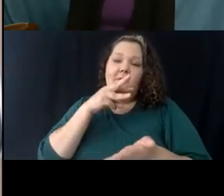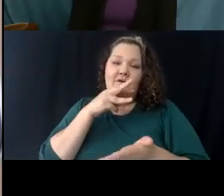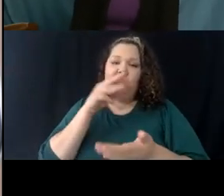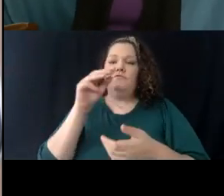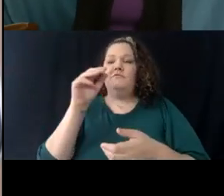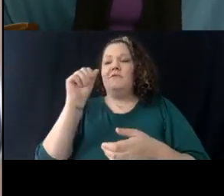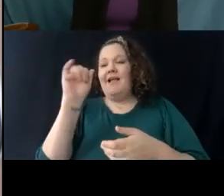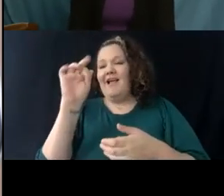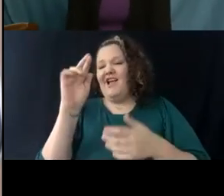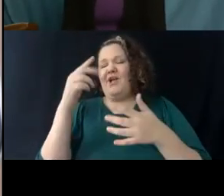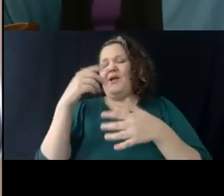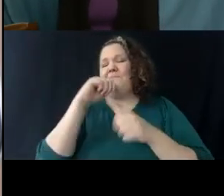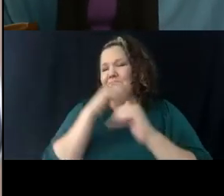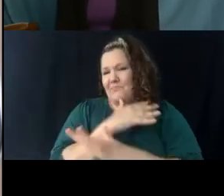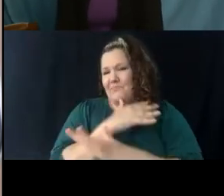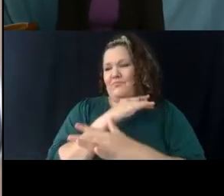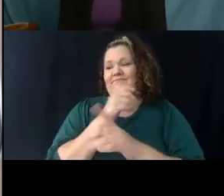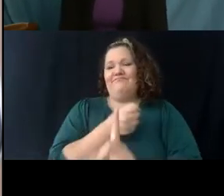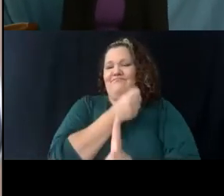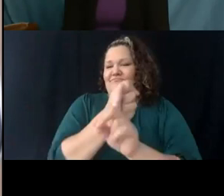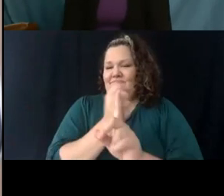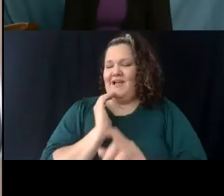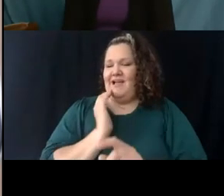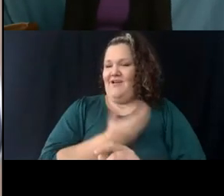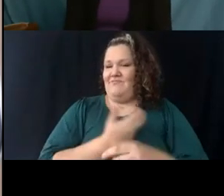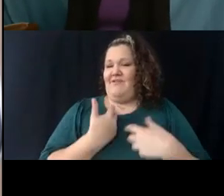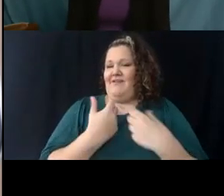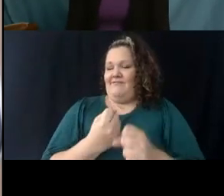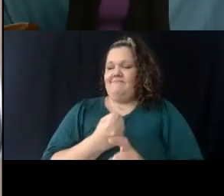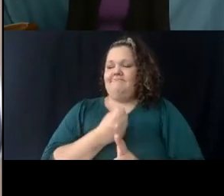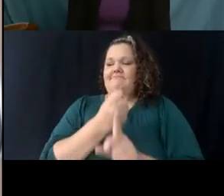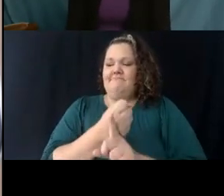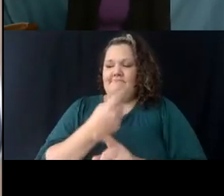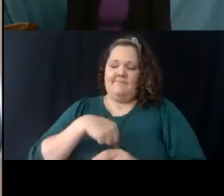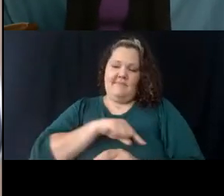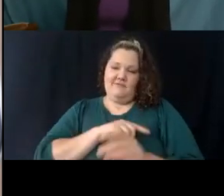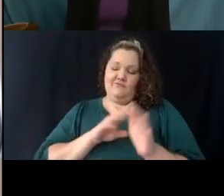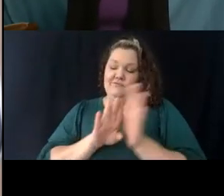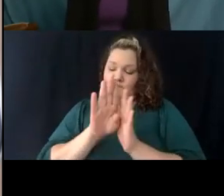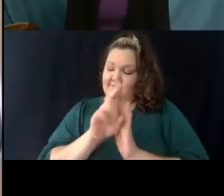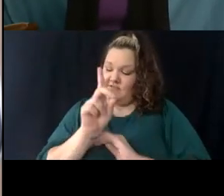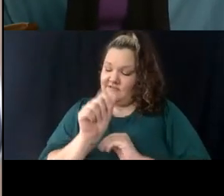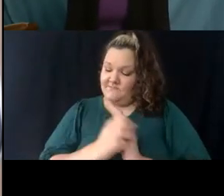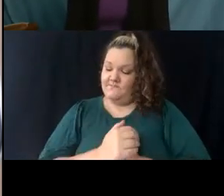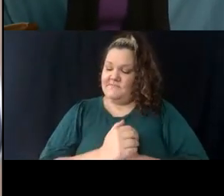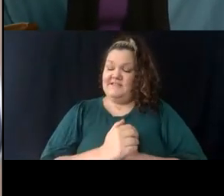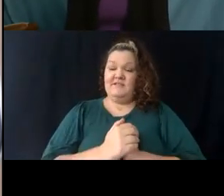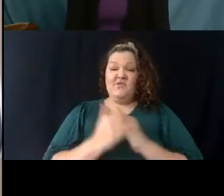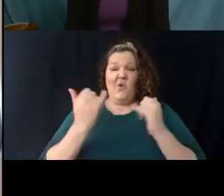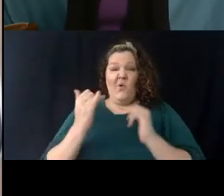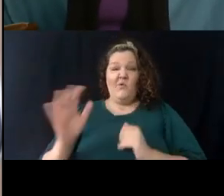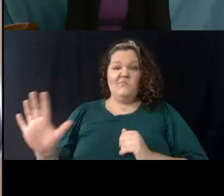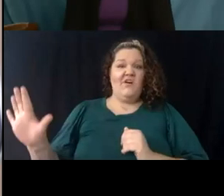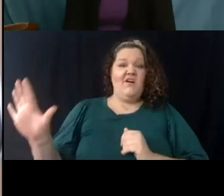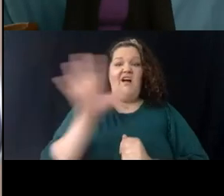This could be for a variety of reasons. It could be environmental factors. If we're talking about water or air pollution, there's lots of different things that can affect our